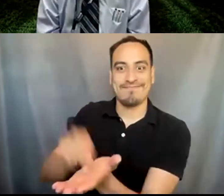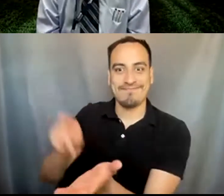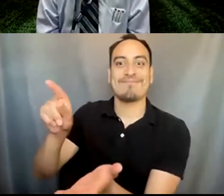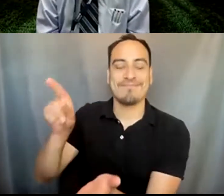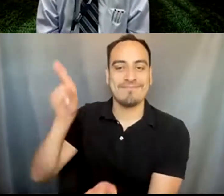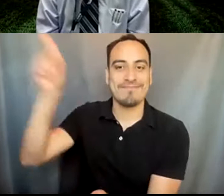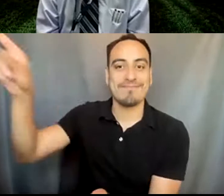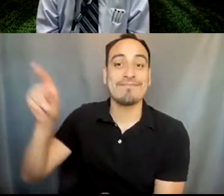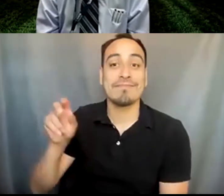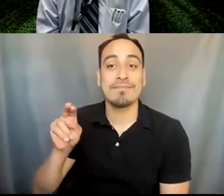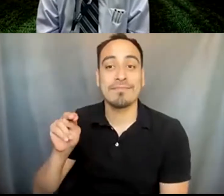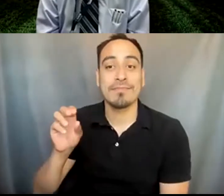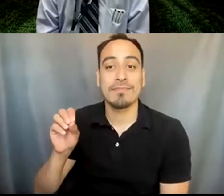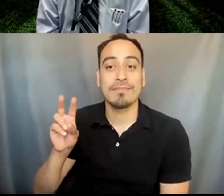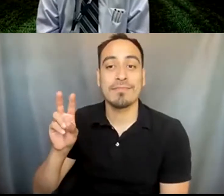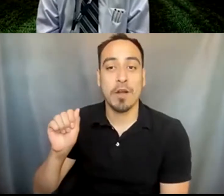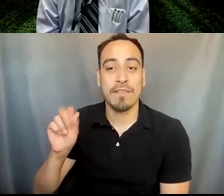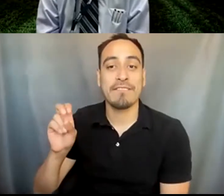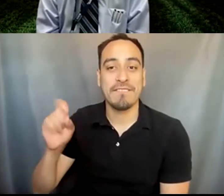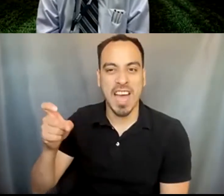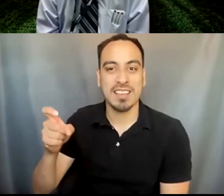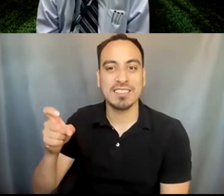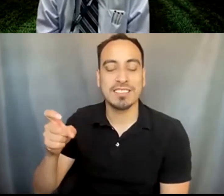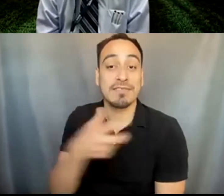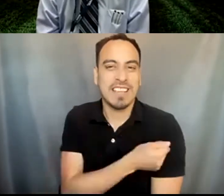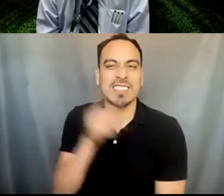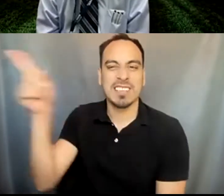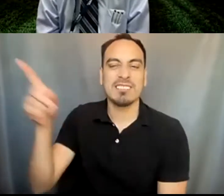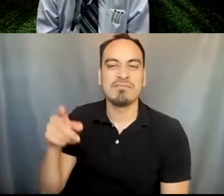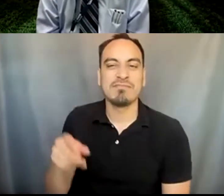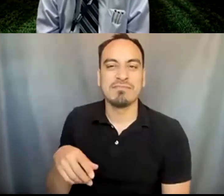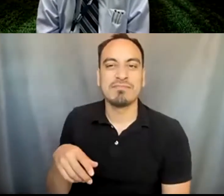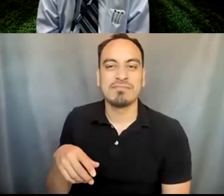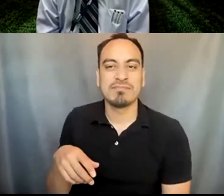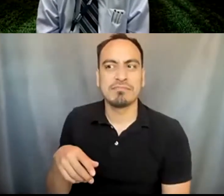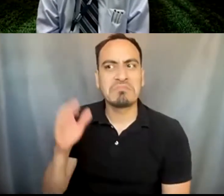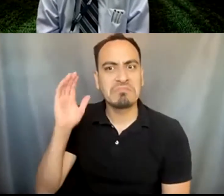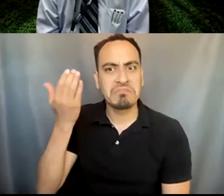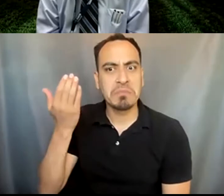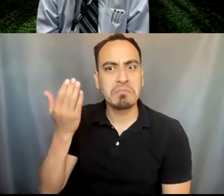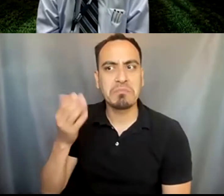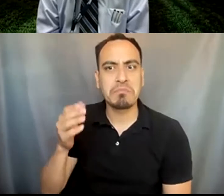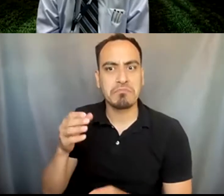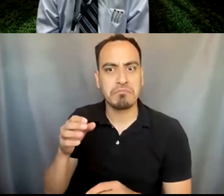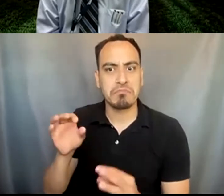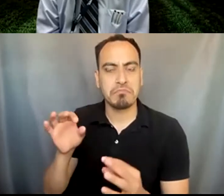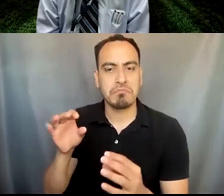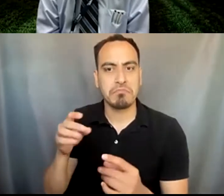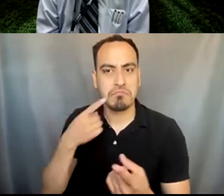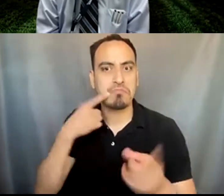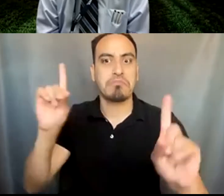Africa, where it worked less well than it did in the study that it did in Great